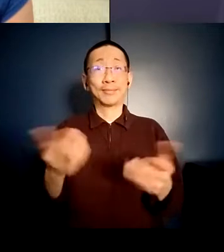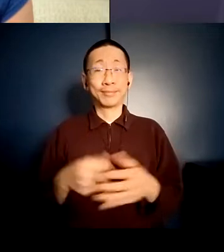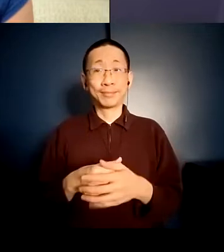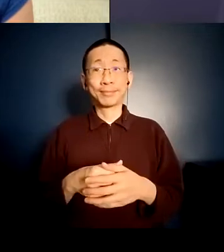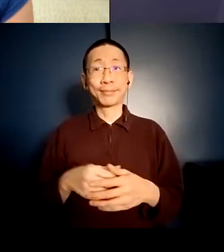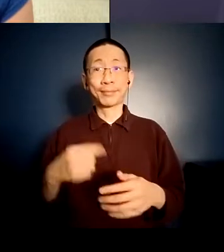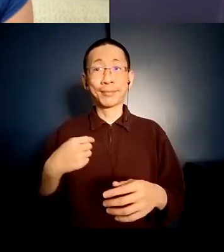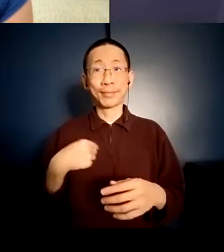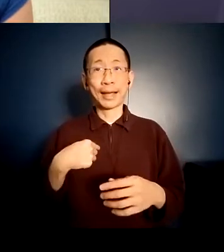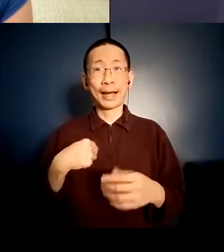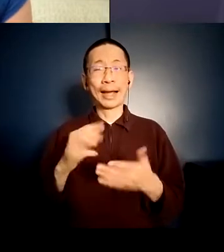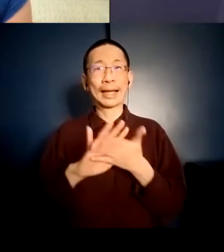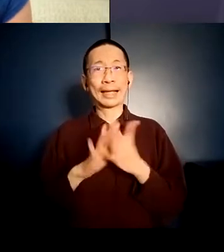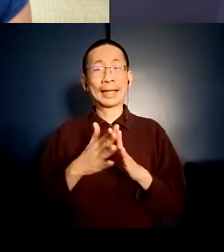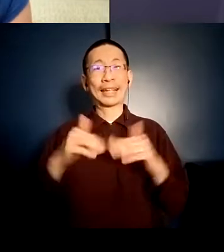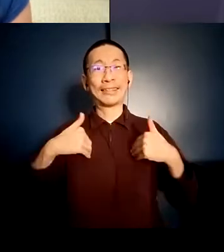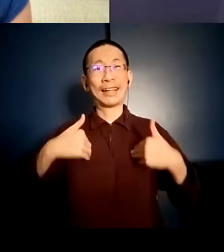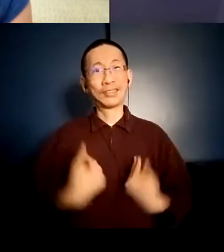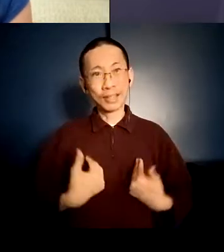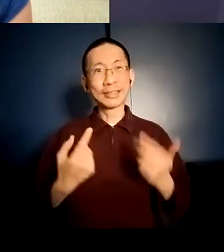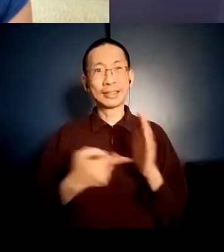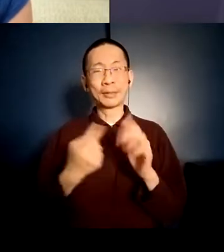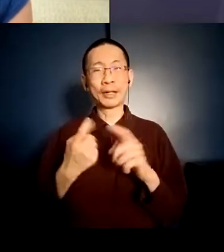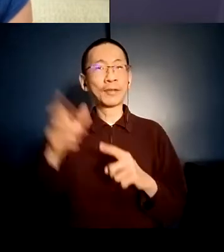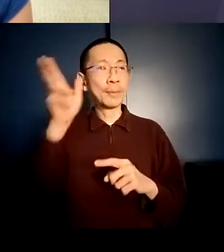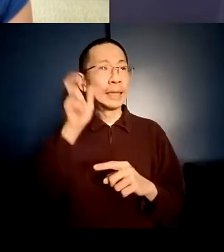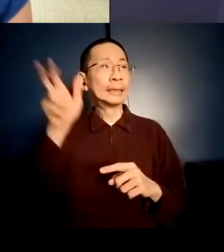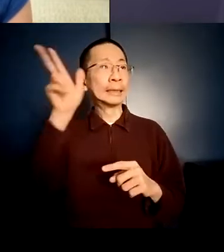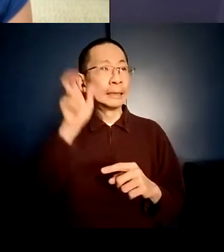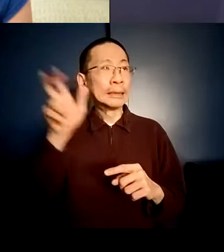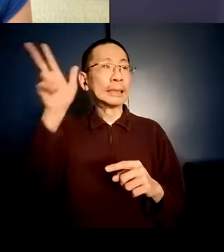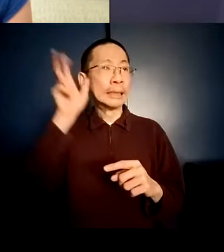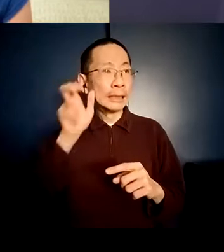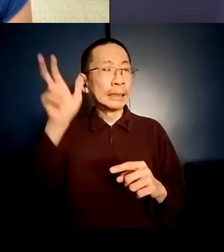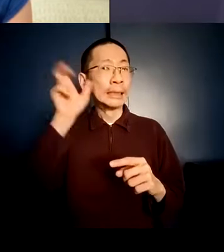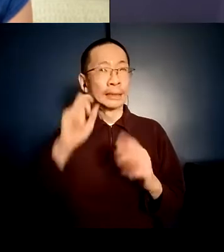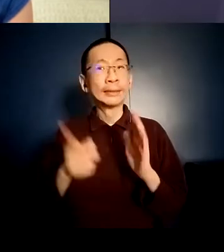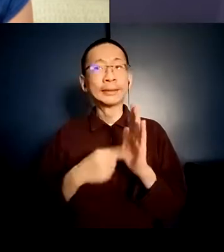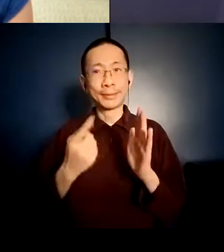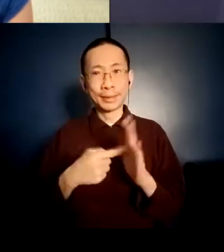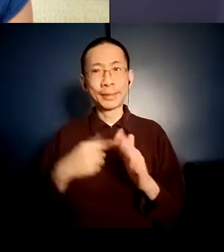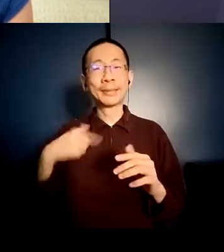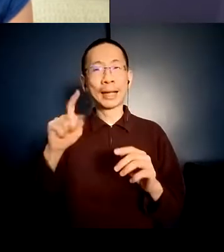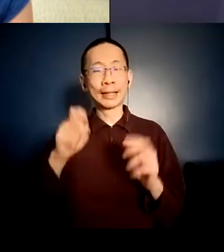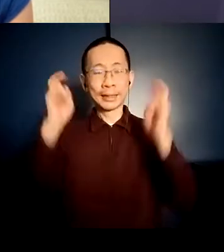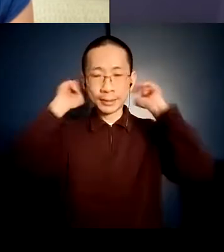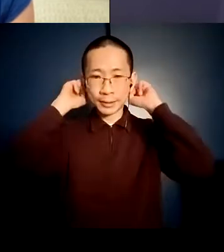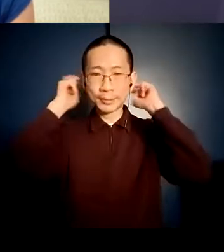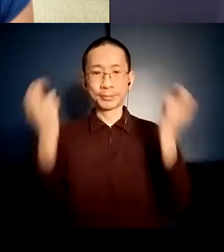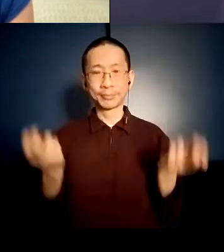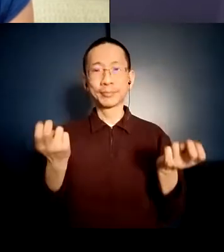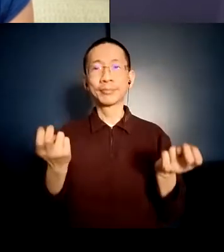I get really exhausted sometimes from listening, and sometimes I do need to take my